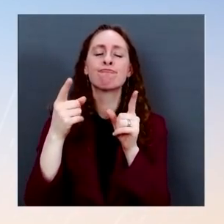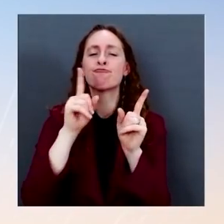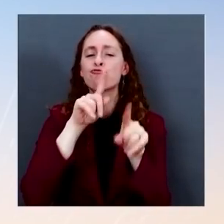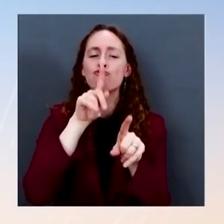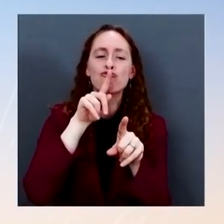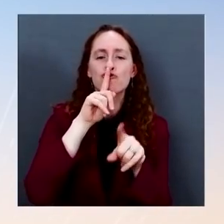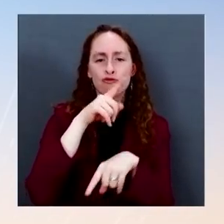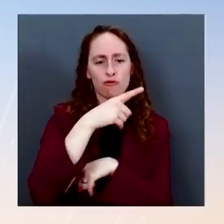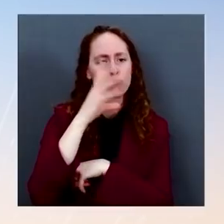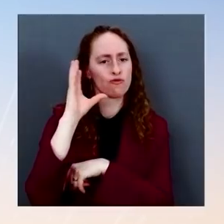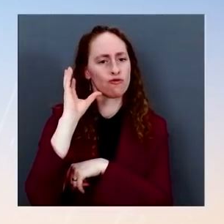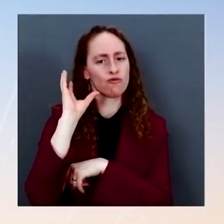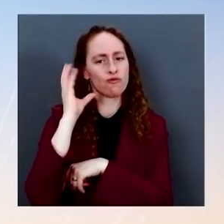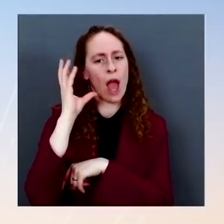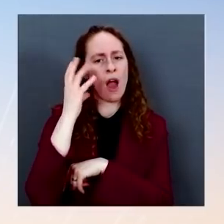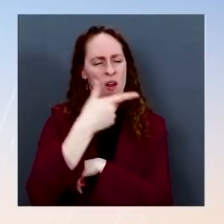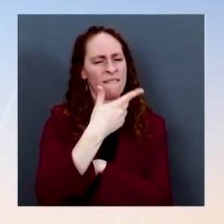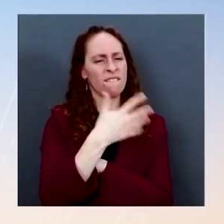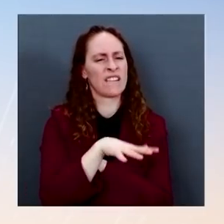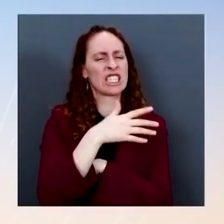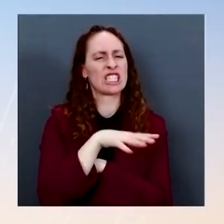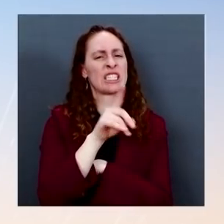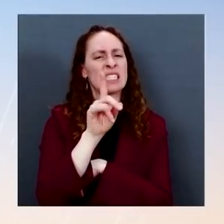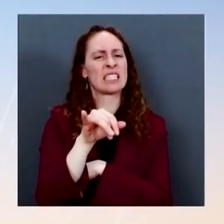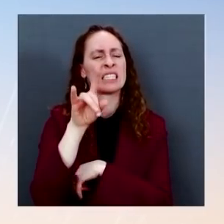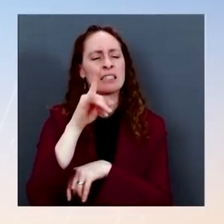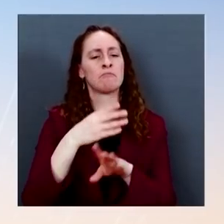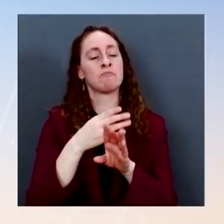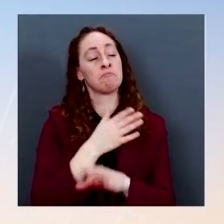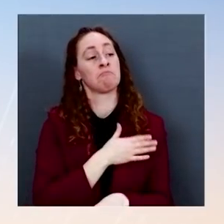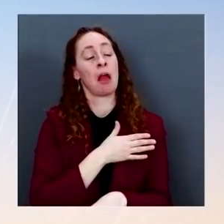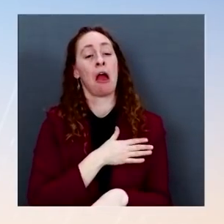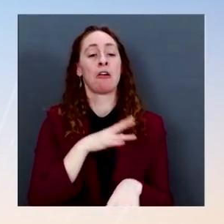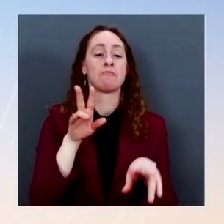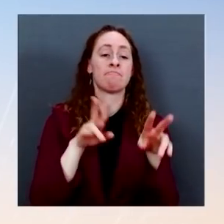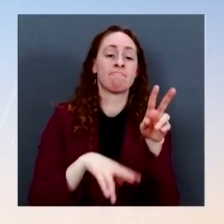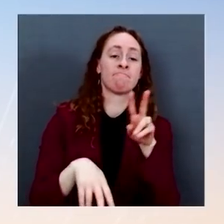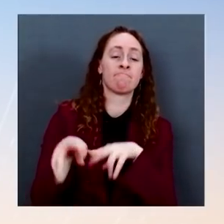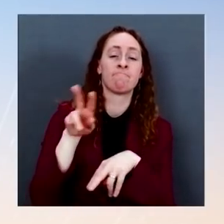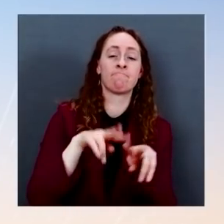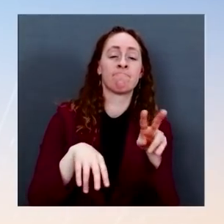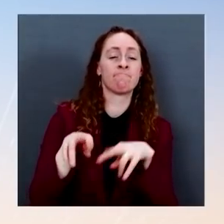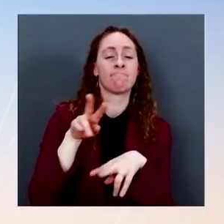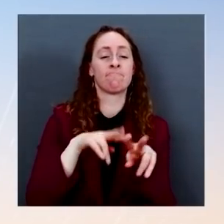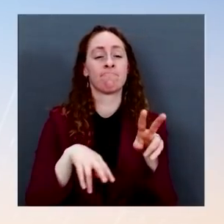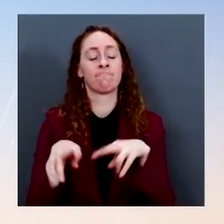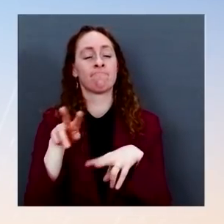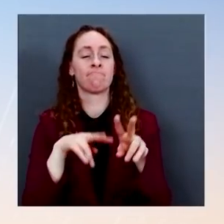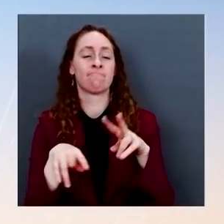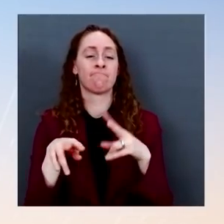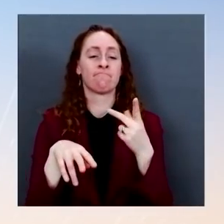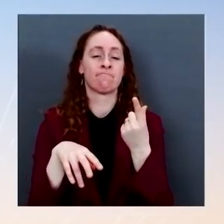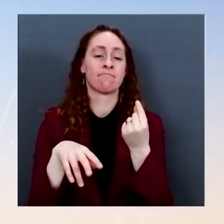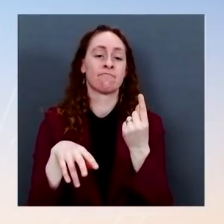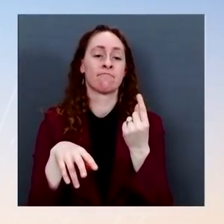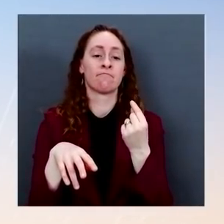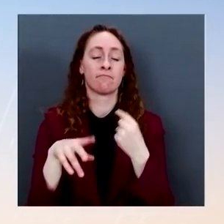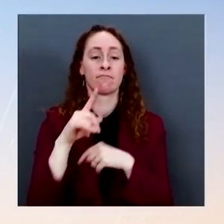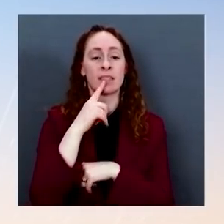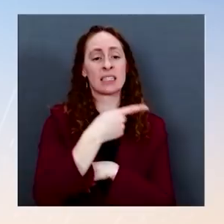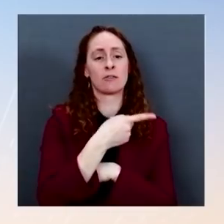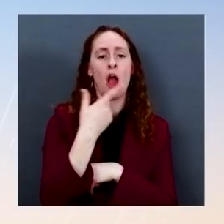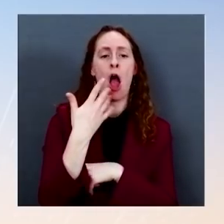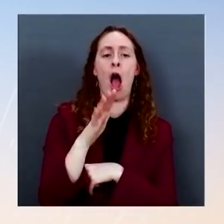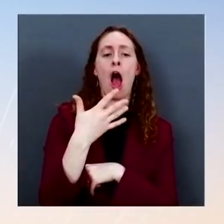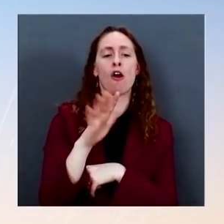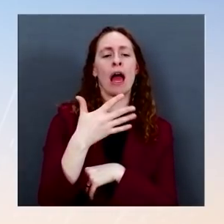seem to indicate that he was not going to support the Build Back Better bill. And yet your statement indicated utter